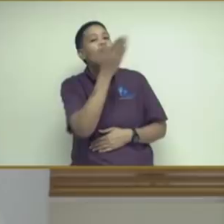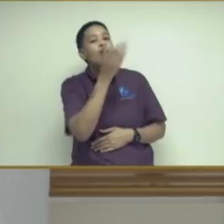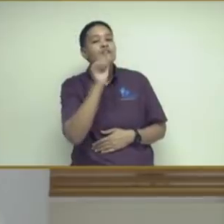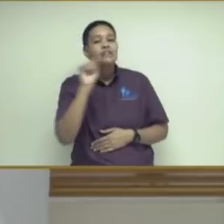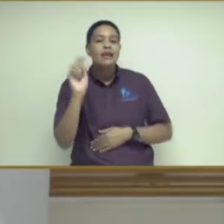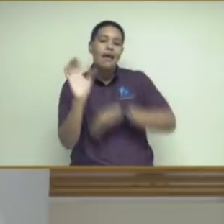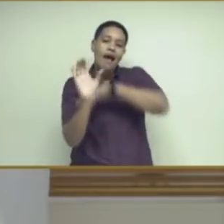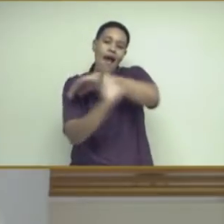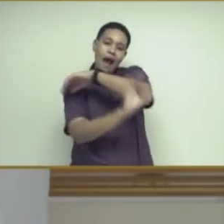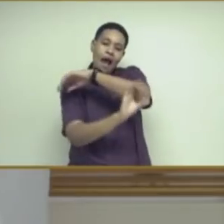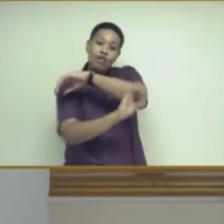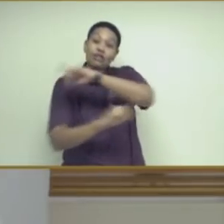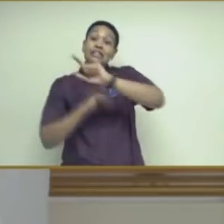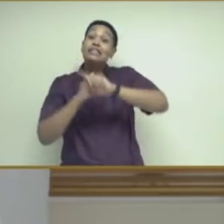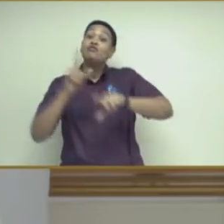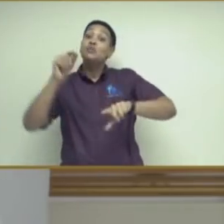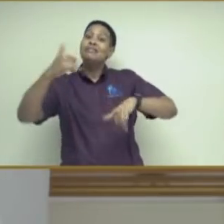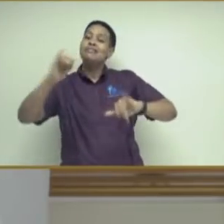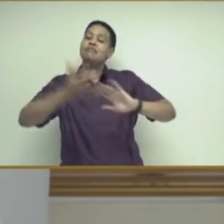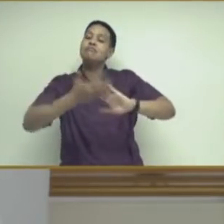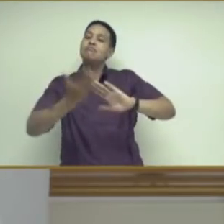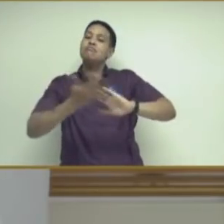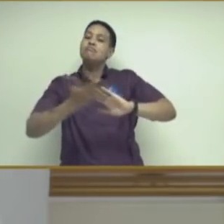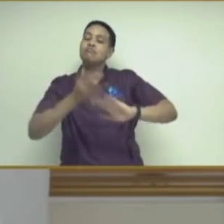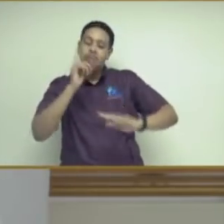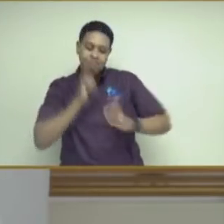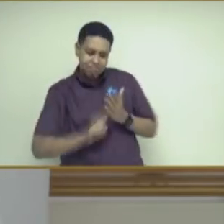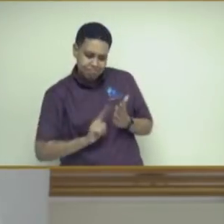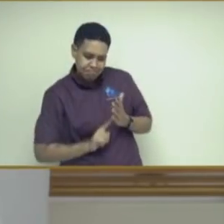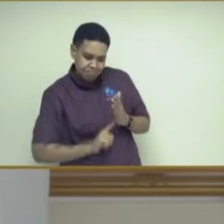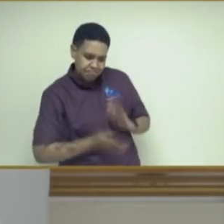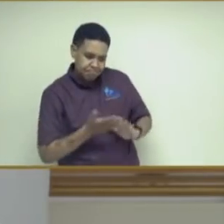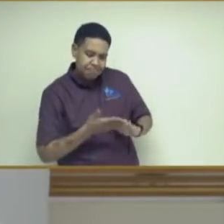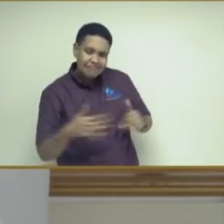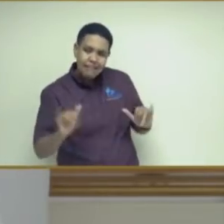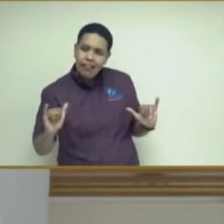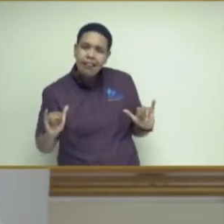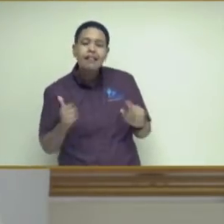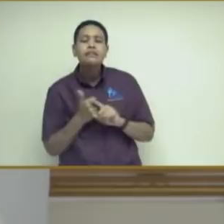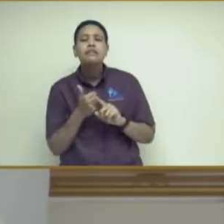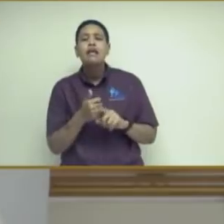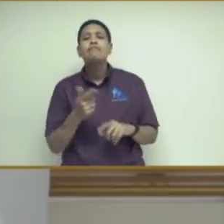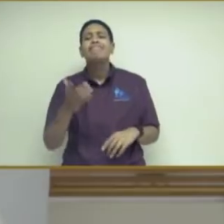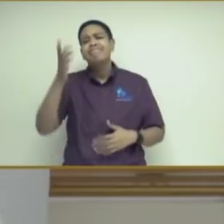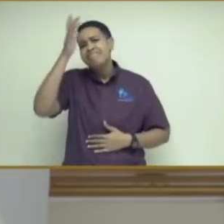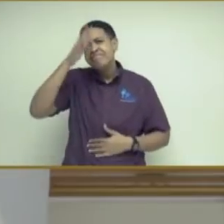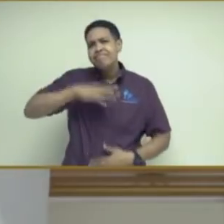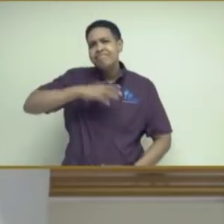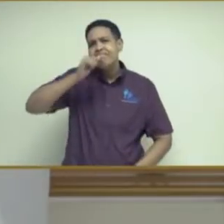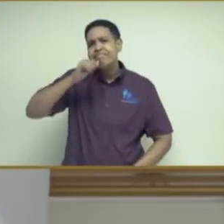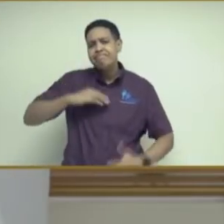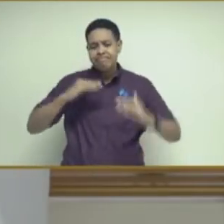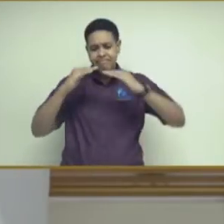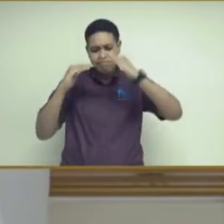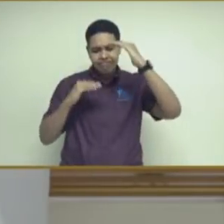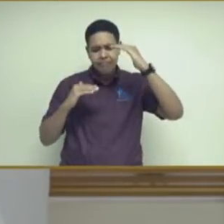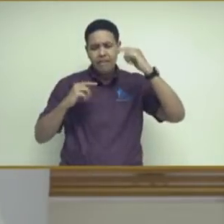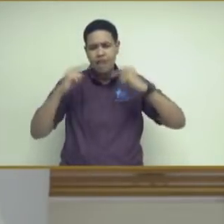Catherine. 20 are still under investigation. The gender gap, the gender